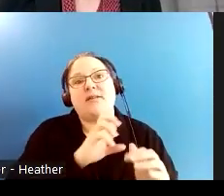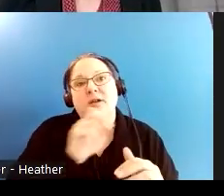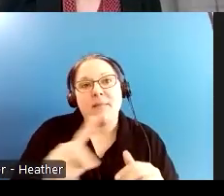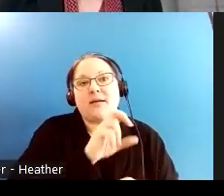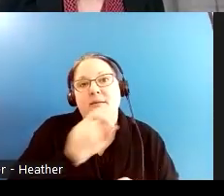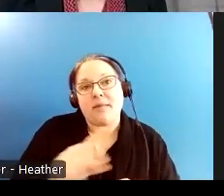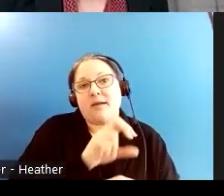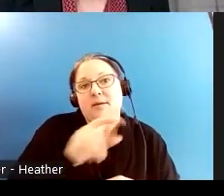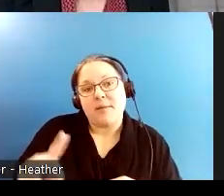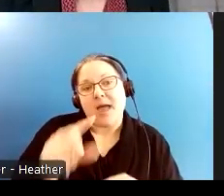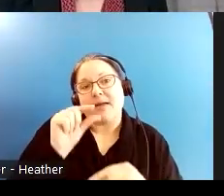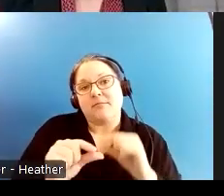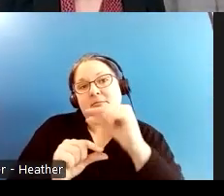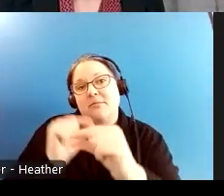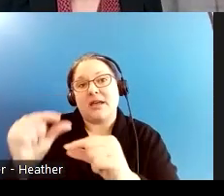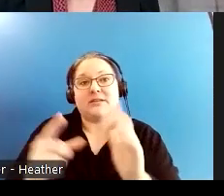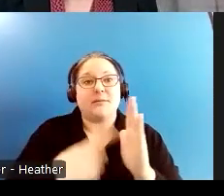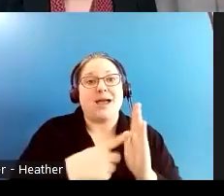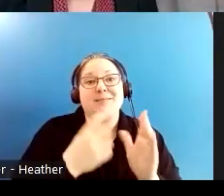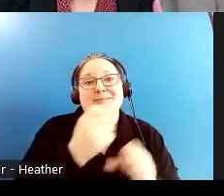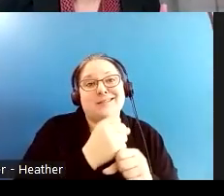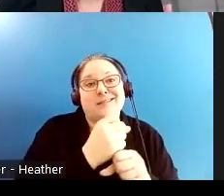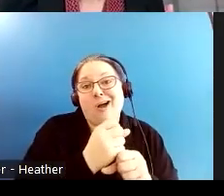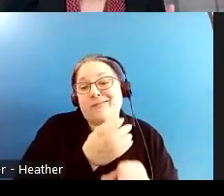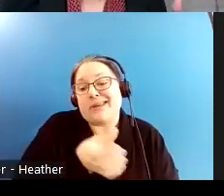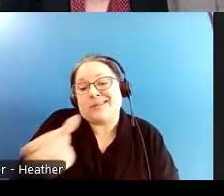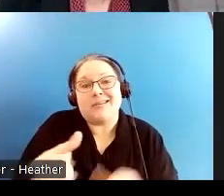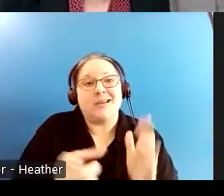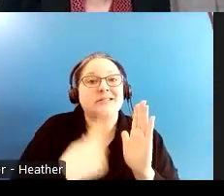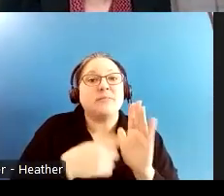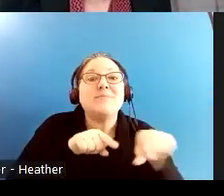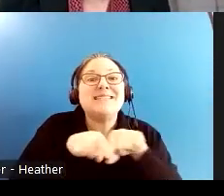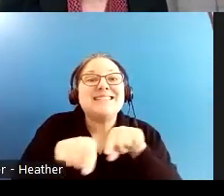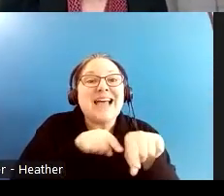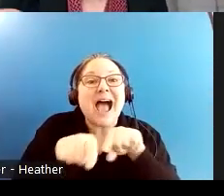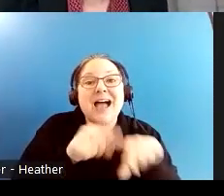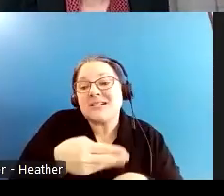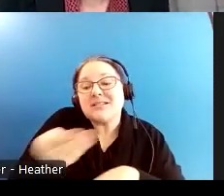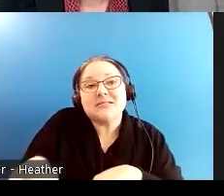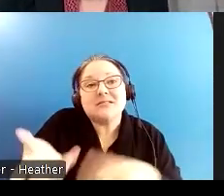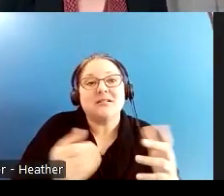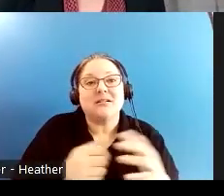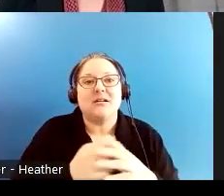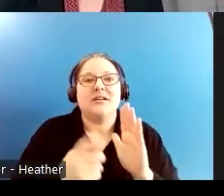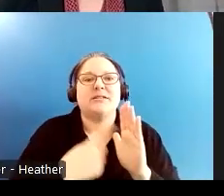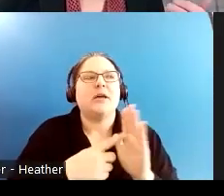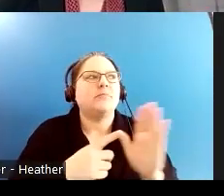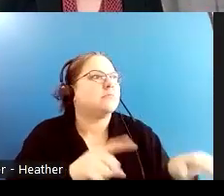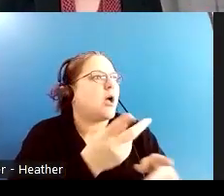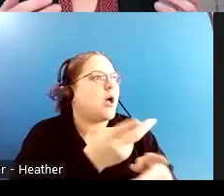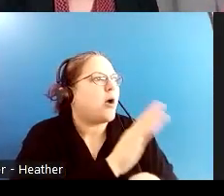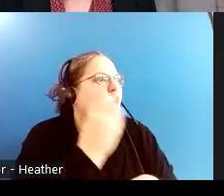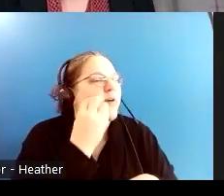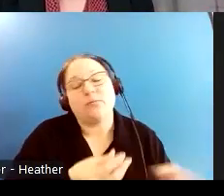And sometimes that looks like a cup of coffee. Sometimes it looks like socks. Sometimes it looks like letting them borrow my cell phone.